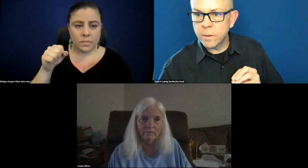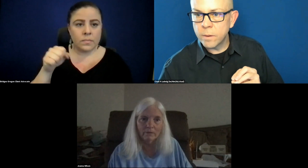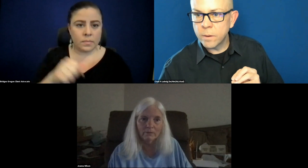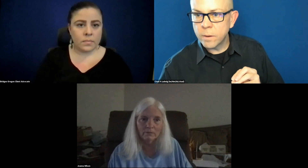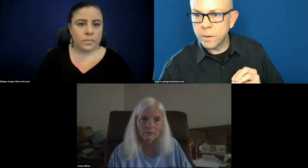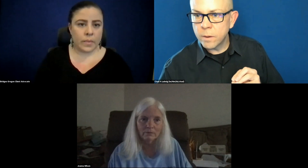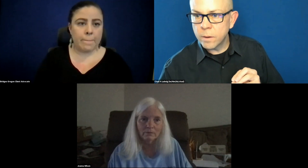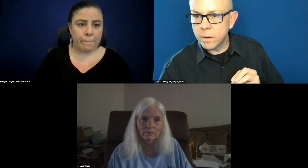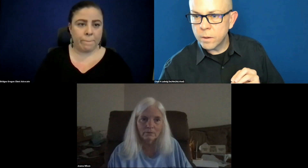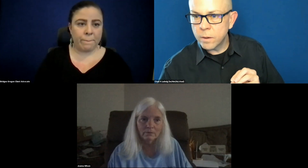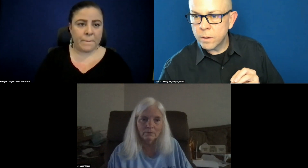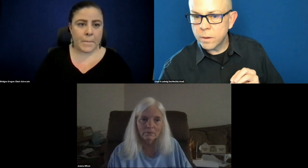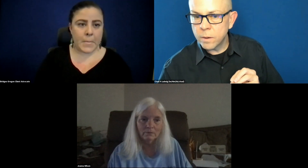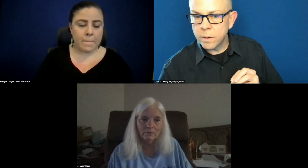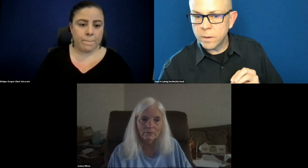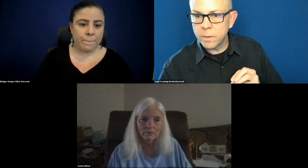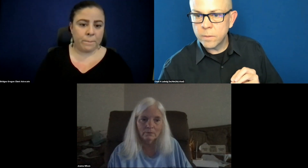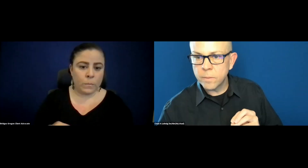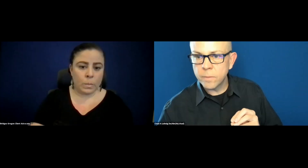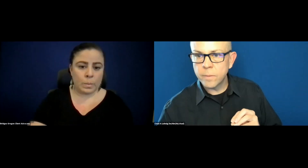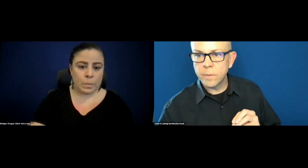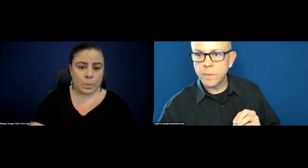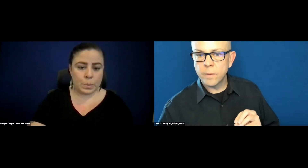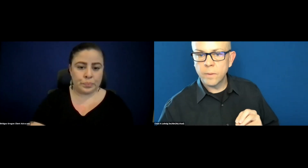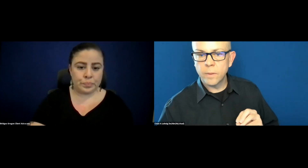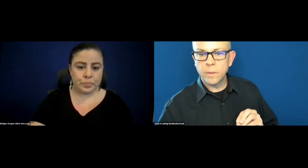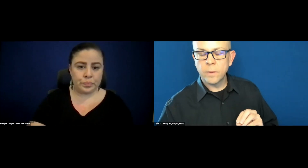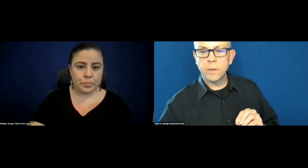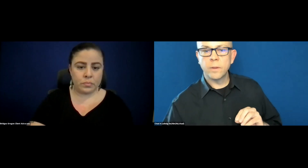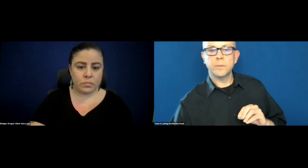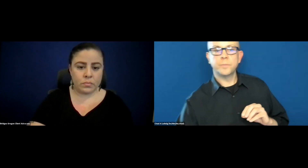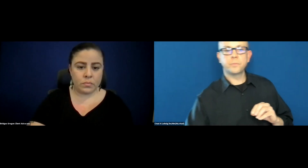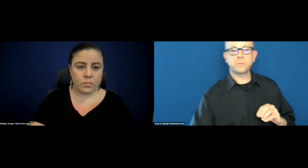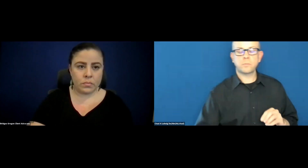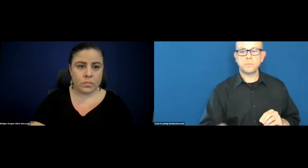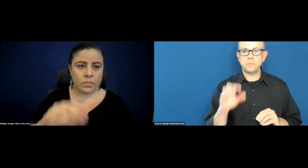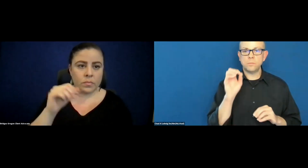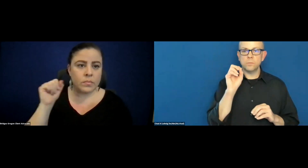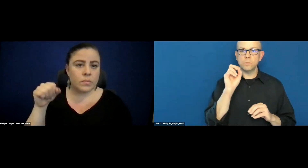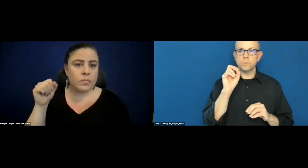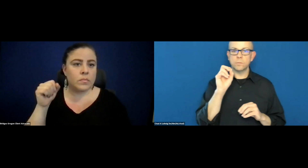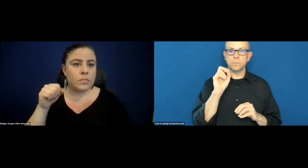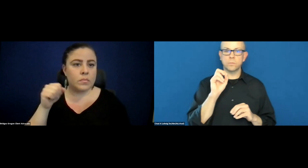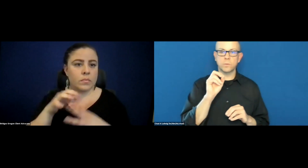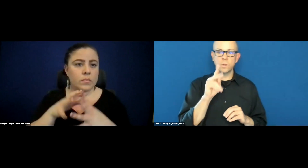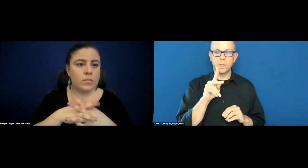Okay. Yeah, are we 501c3? Yes, we are, Sammy's saying.